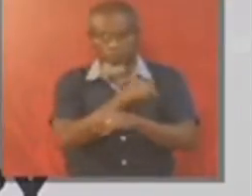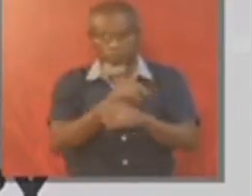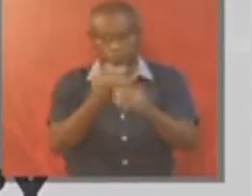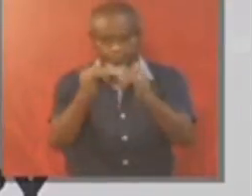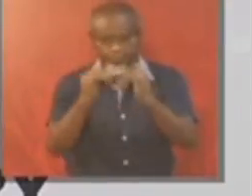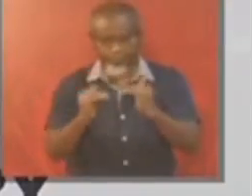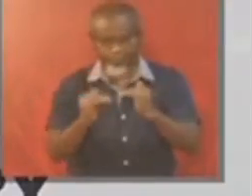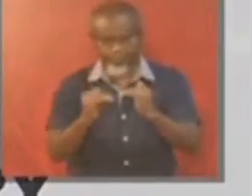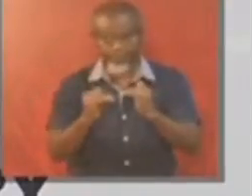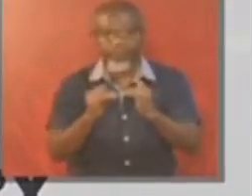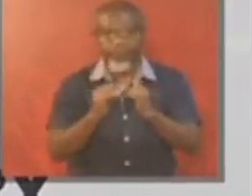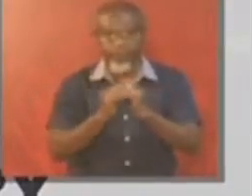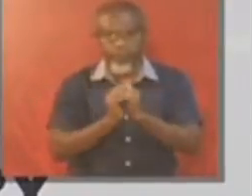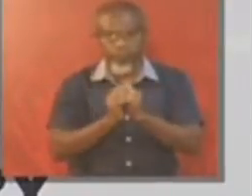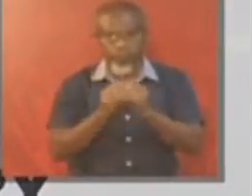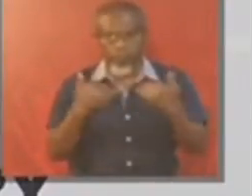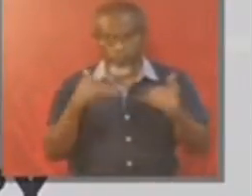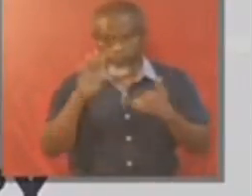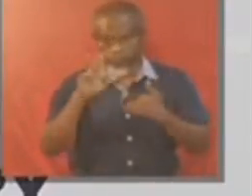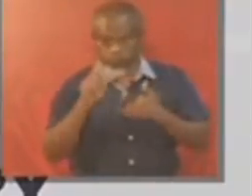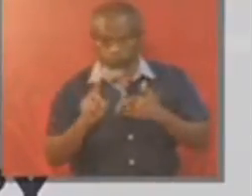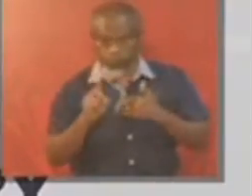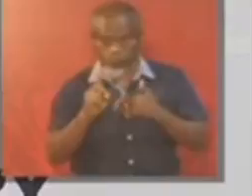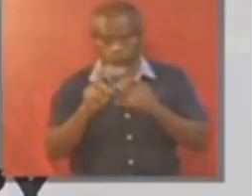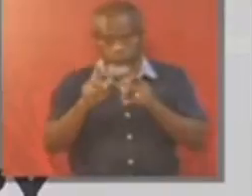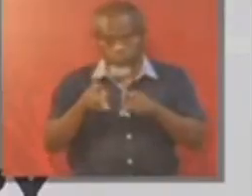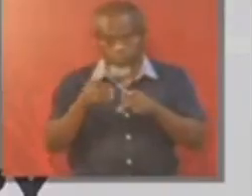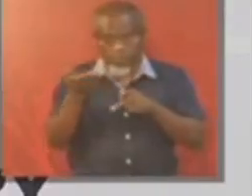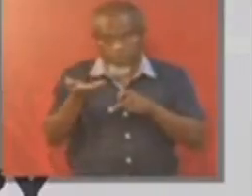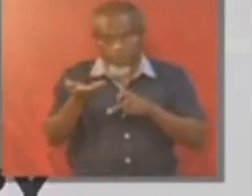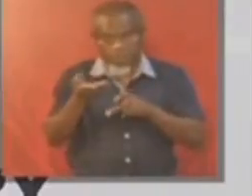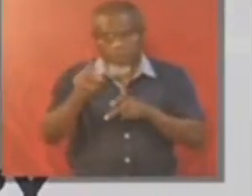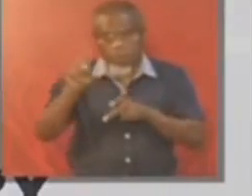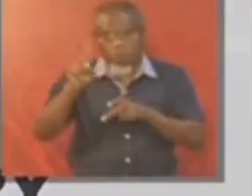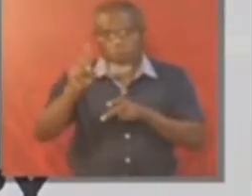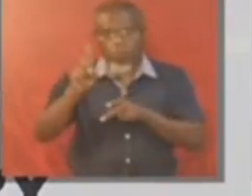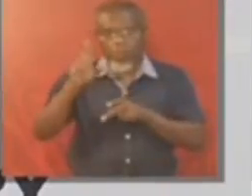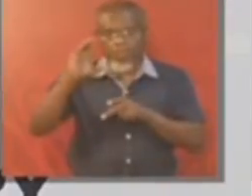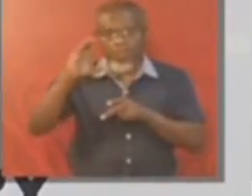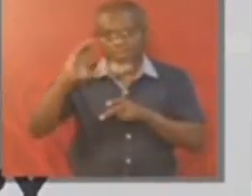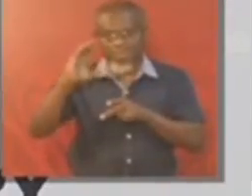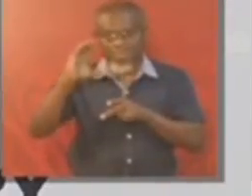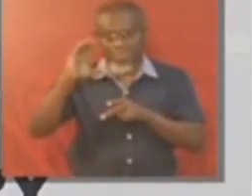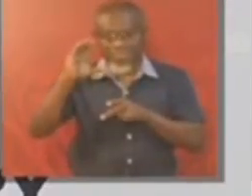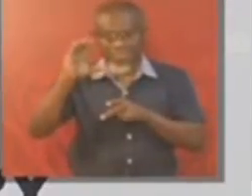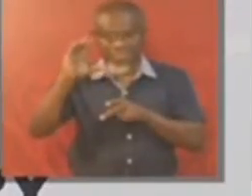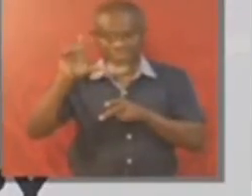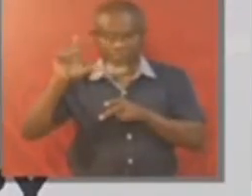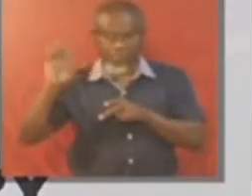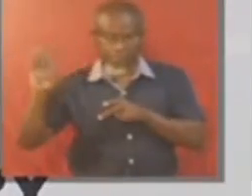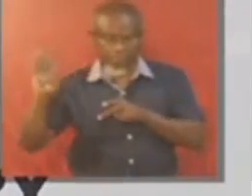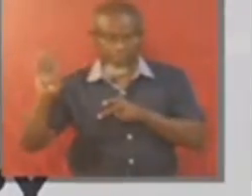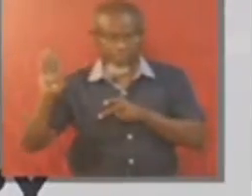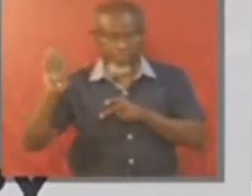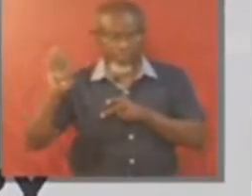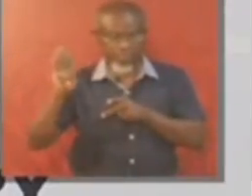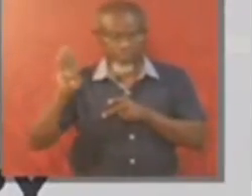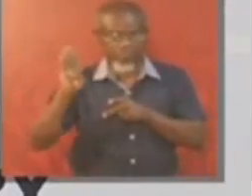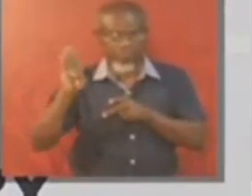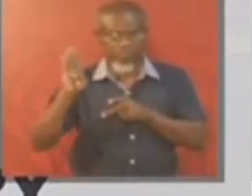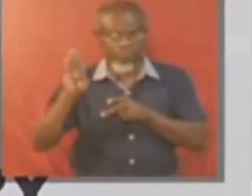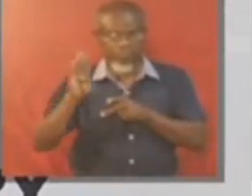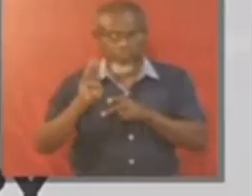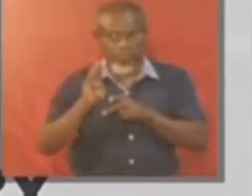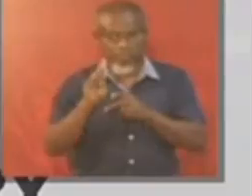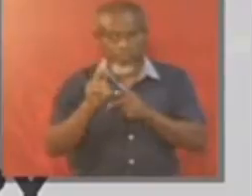facilities transition, there are 51 persons. At the Claxton Bay facility, 26 individuals remain. UWI Bay campus,